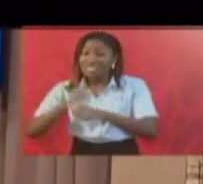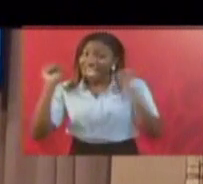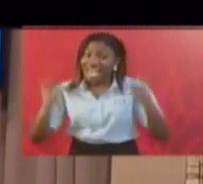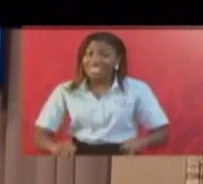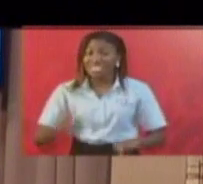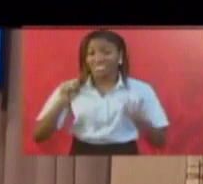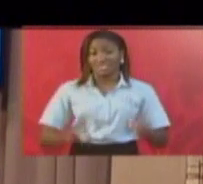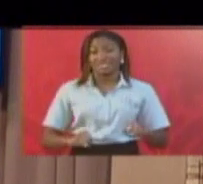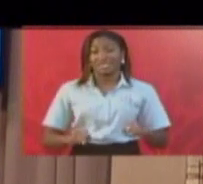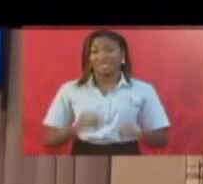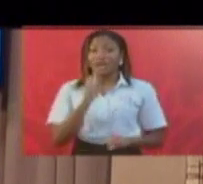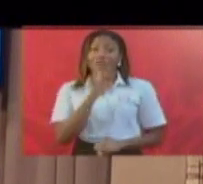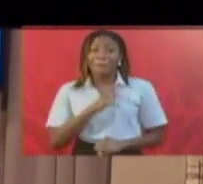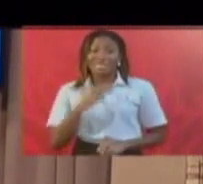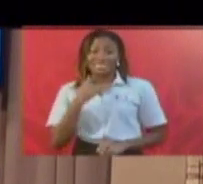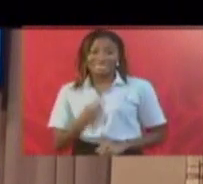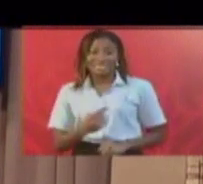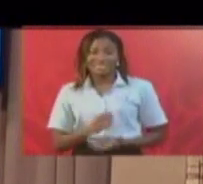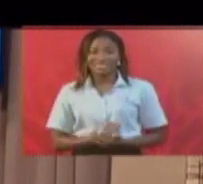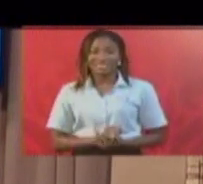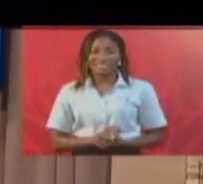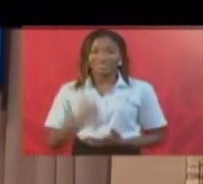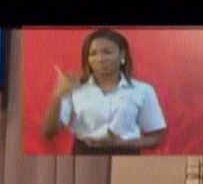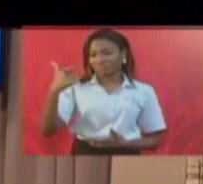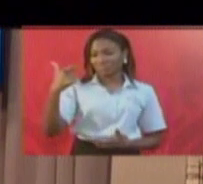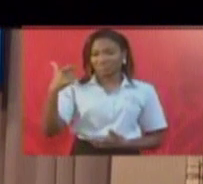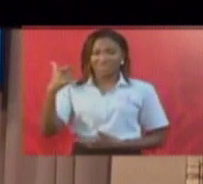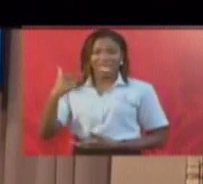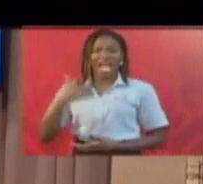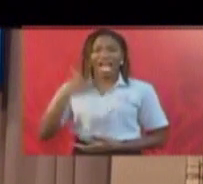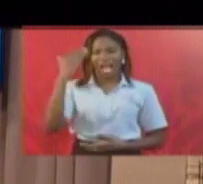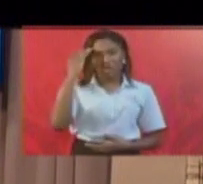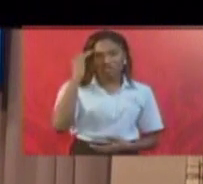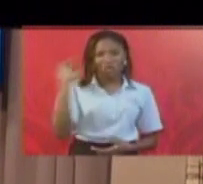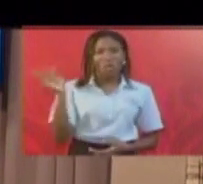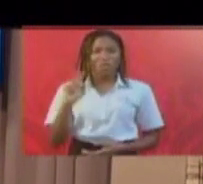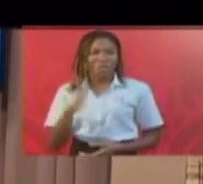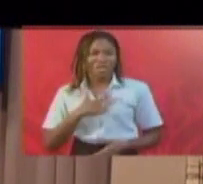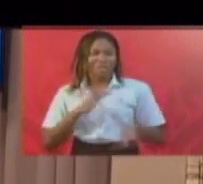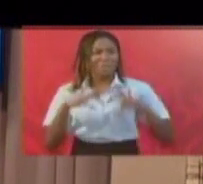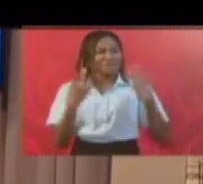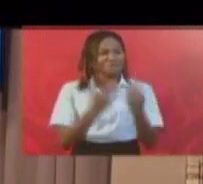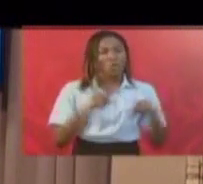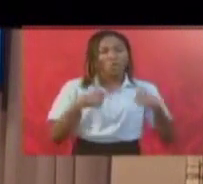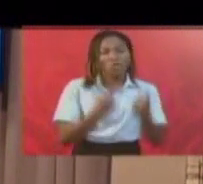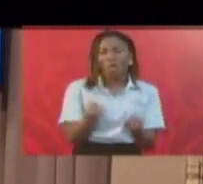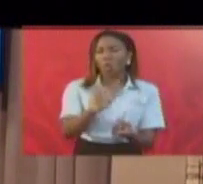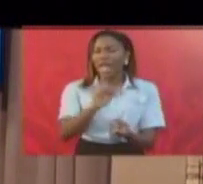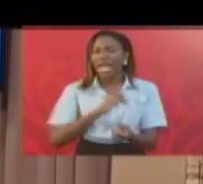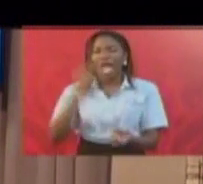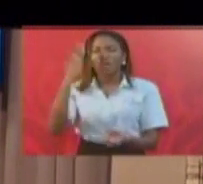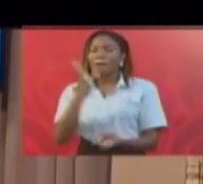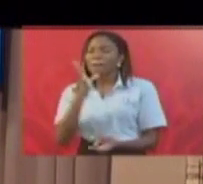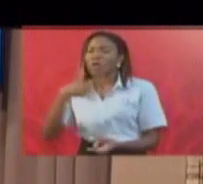Because she goes on to say, we know each other's whereabouts. You may know that person's whereabouts on